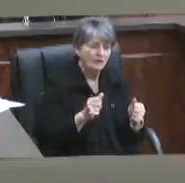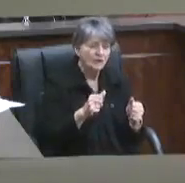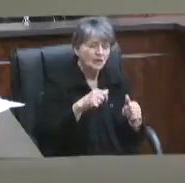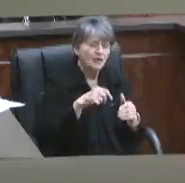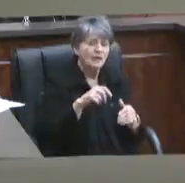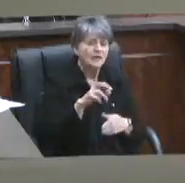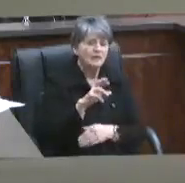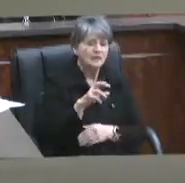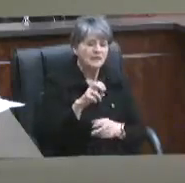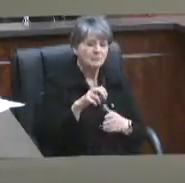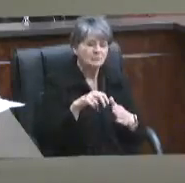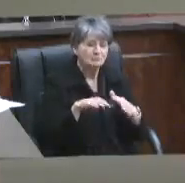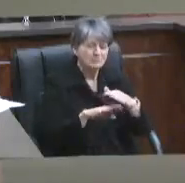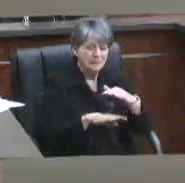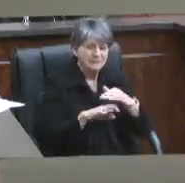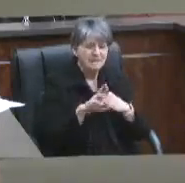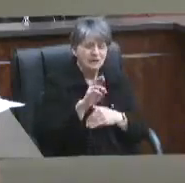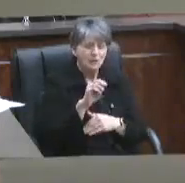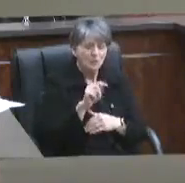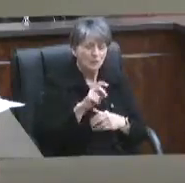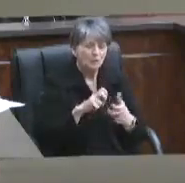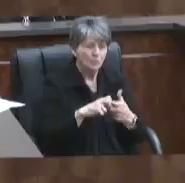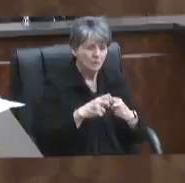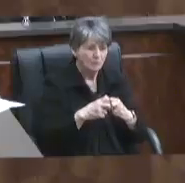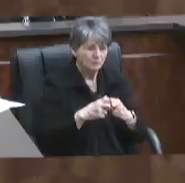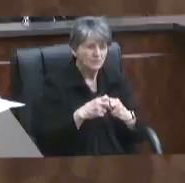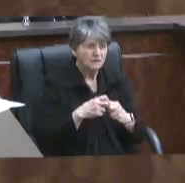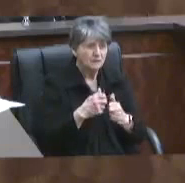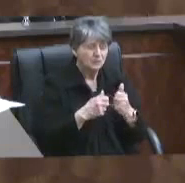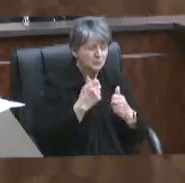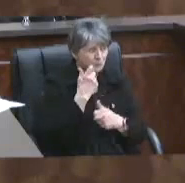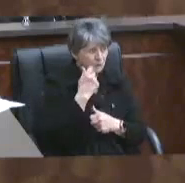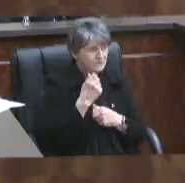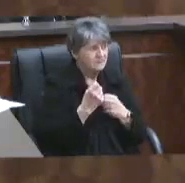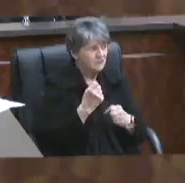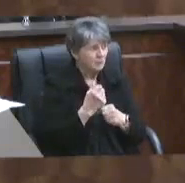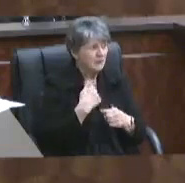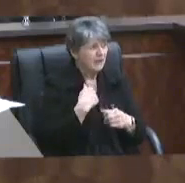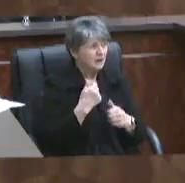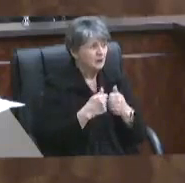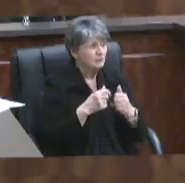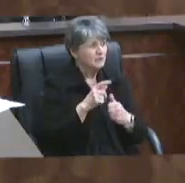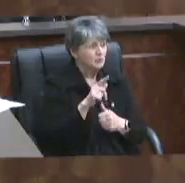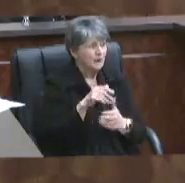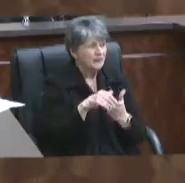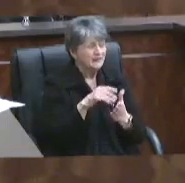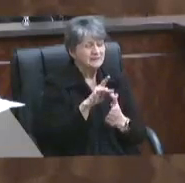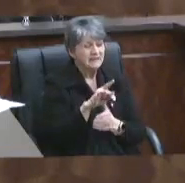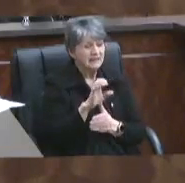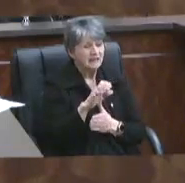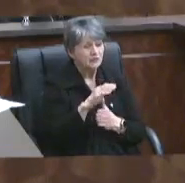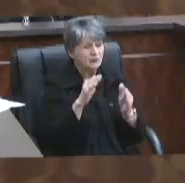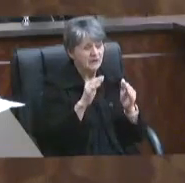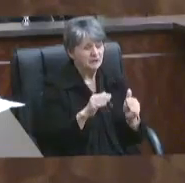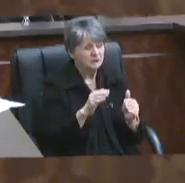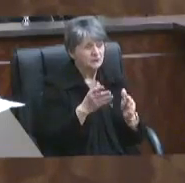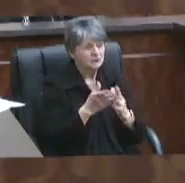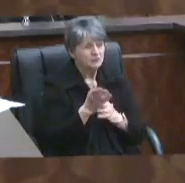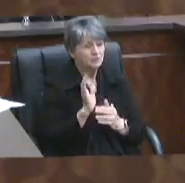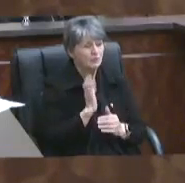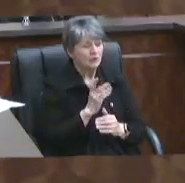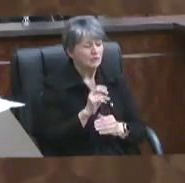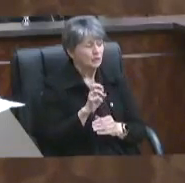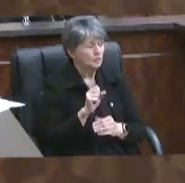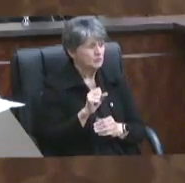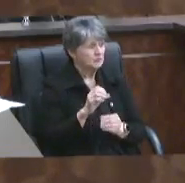challenges. In the most recent fiscal year that ended, we had almost 1,800 households that came through our doors, over